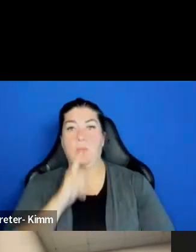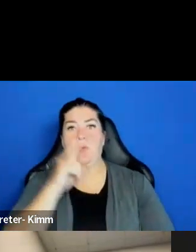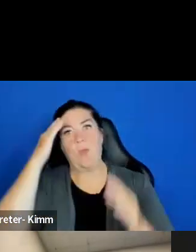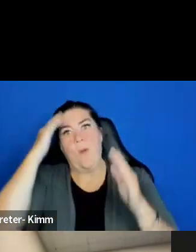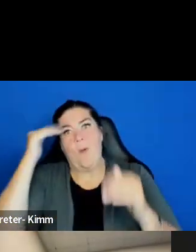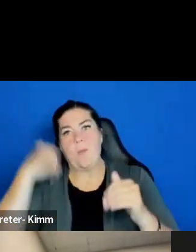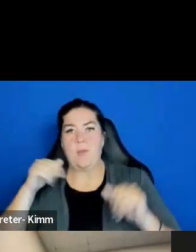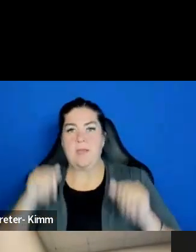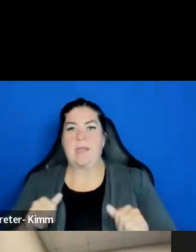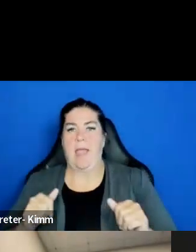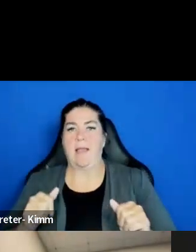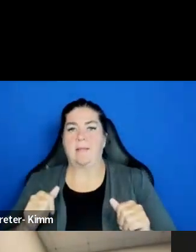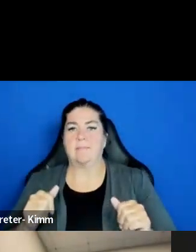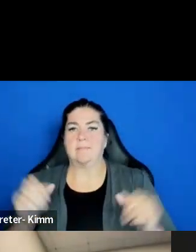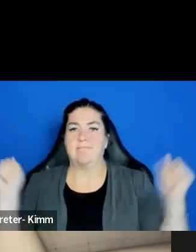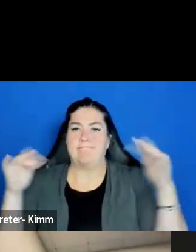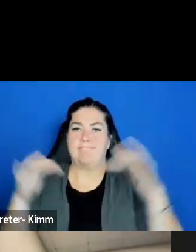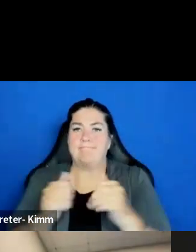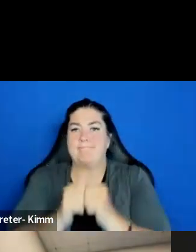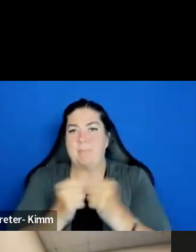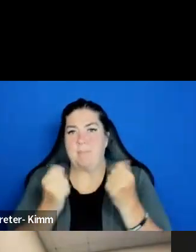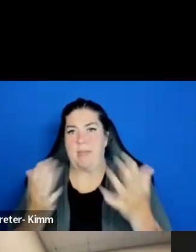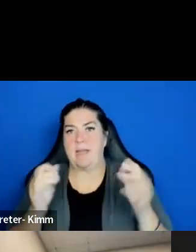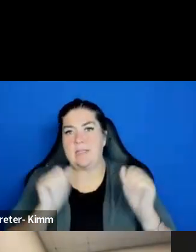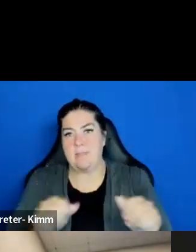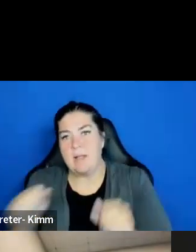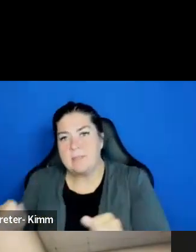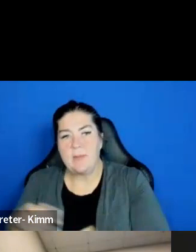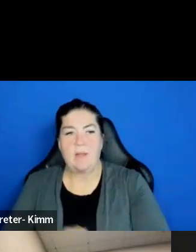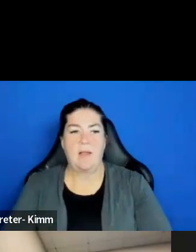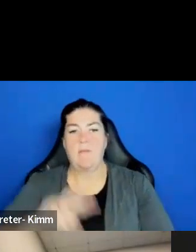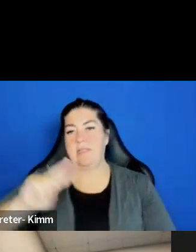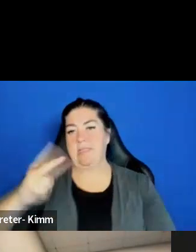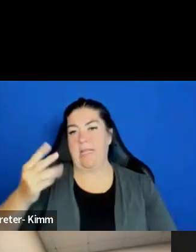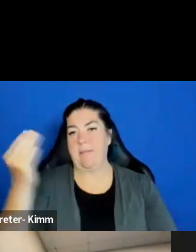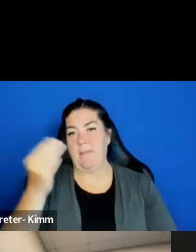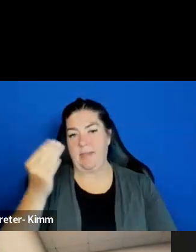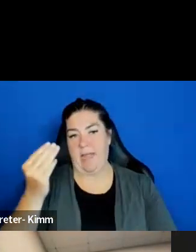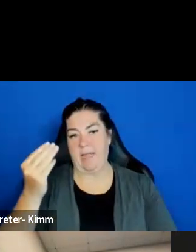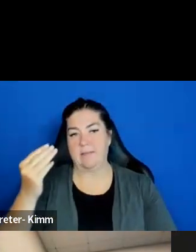to meet as many as we can those second Mondays of every month.